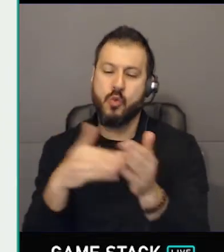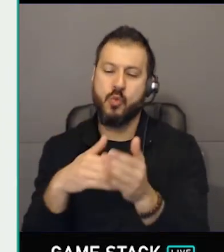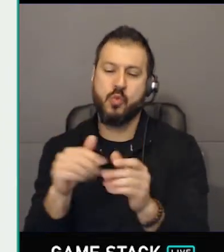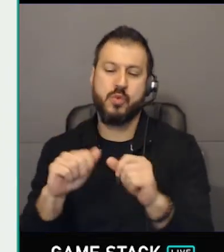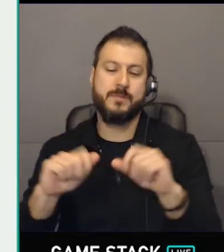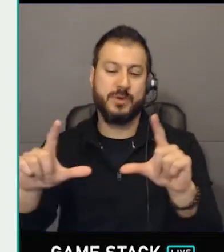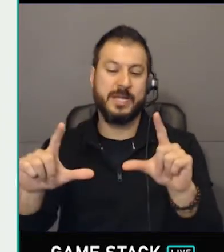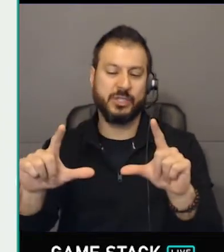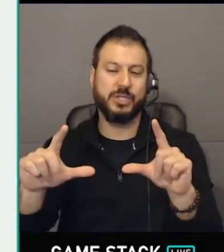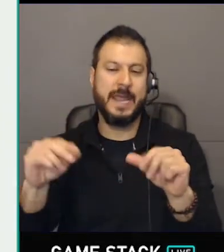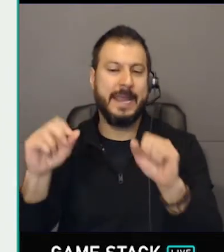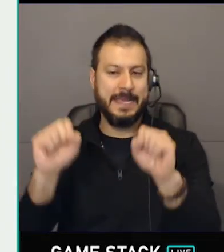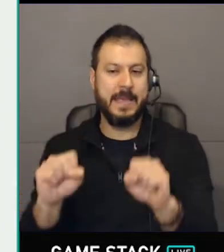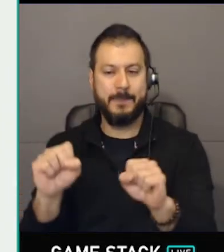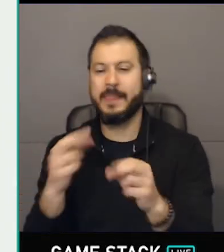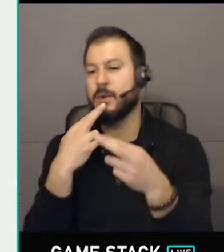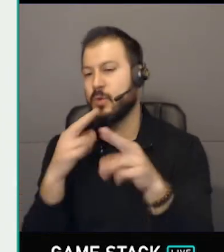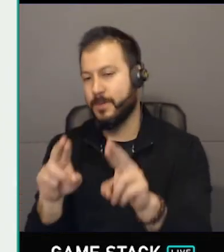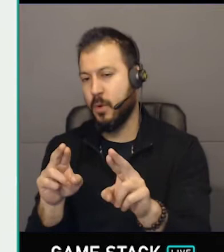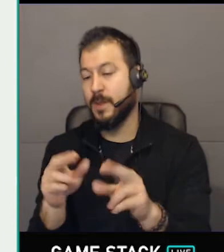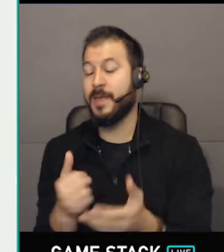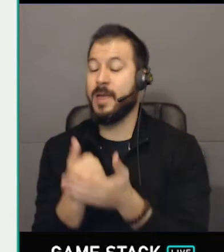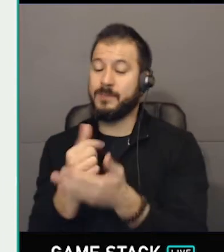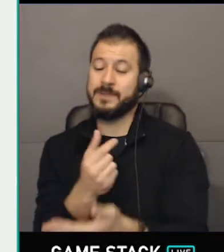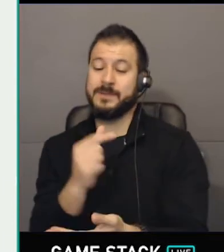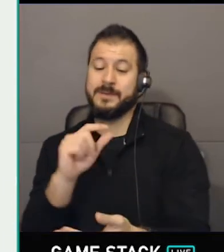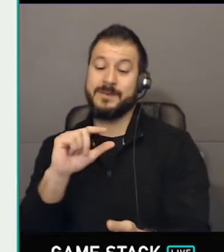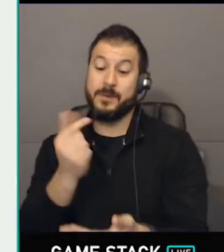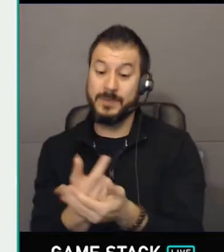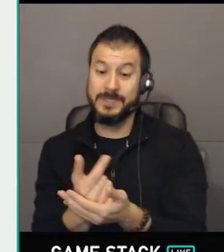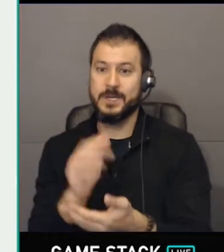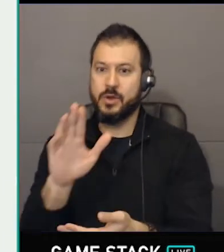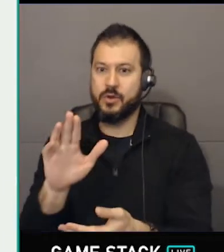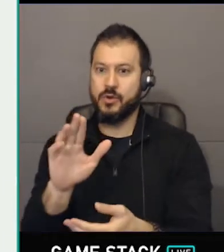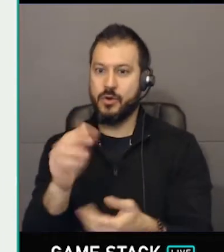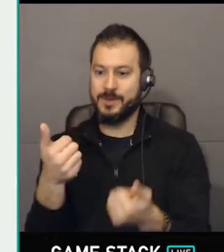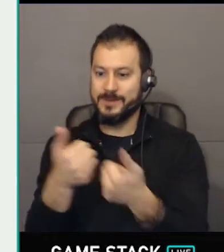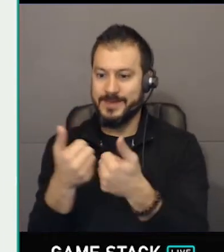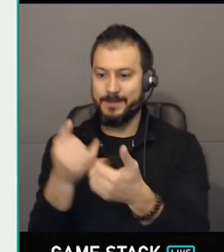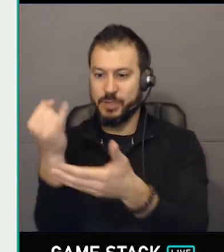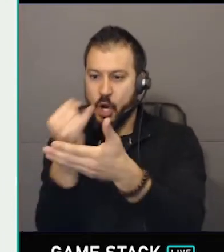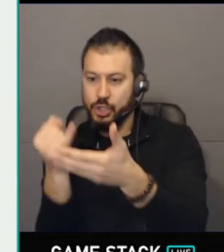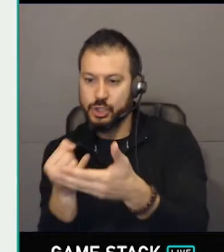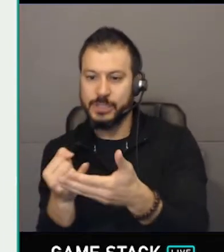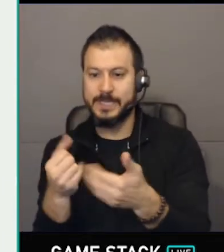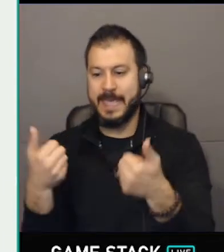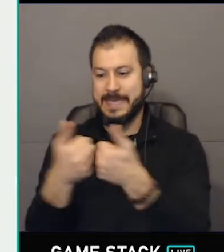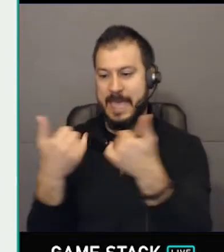reporting. And this helps to guarantee your game's artistic intent and gameplay are preserved.